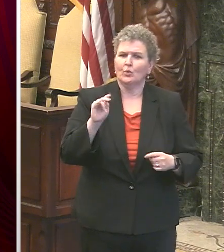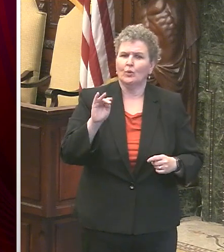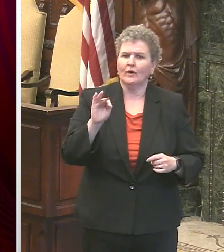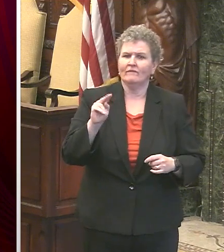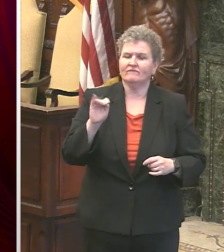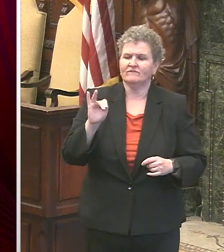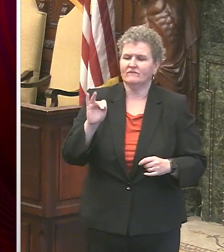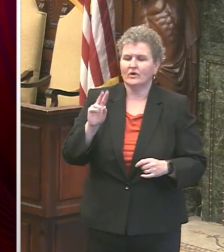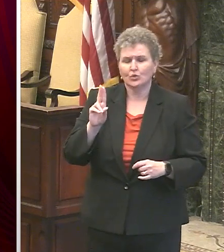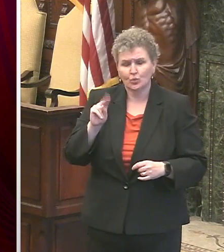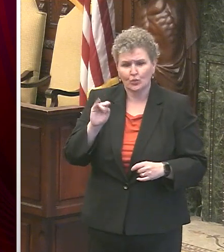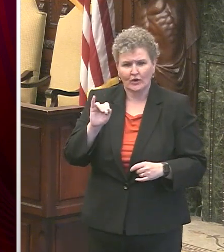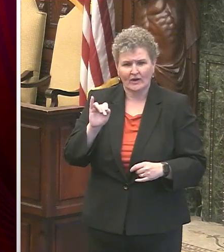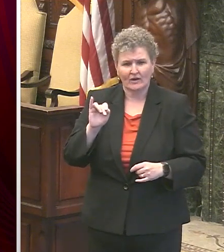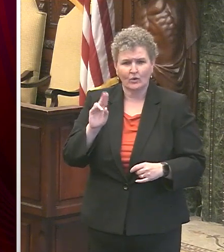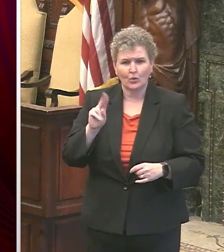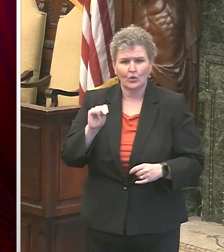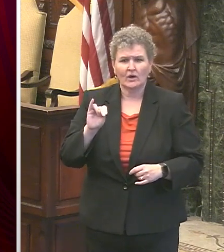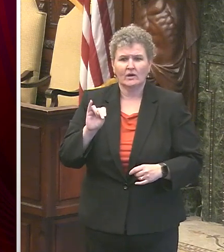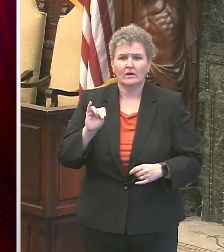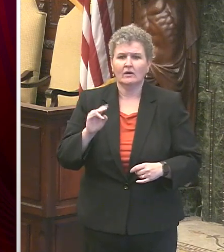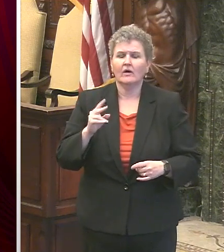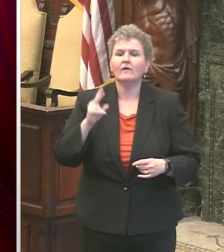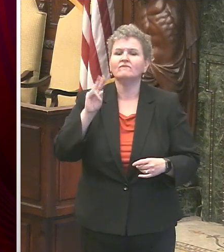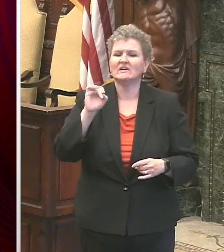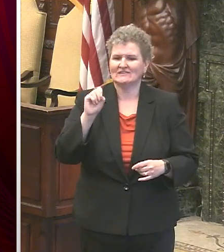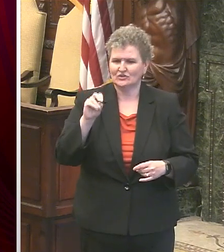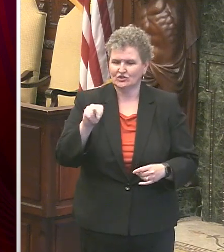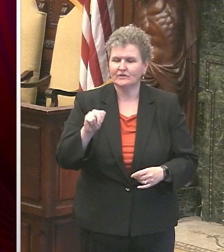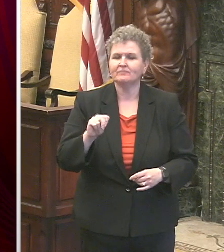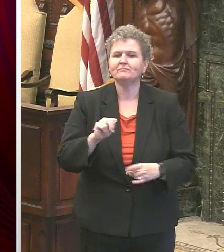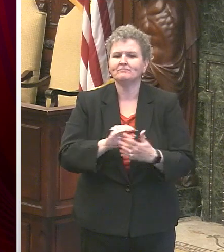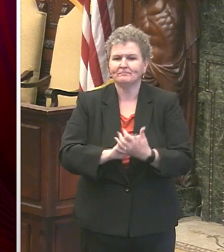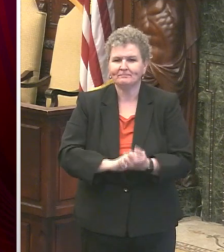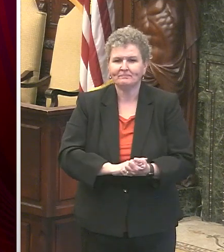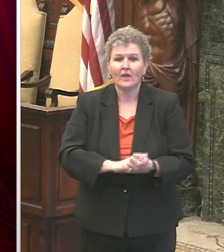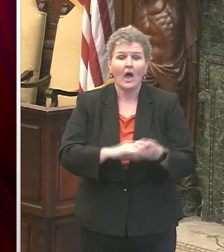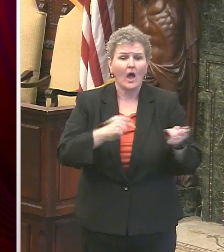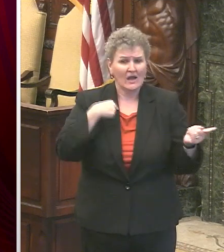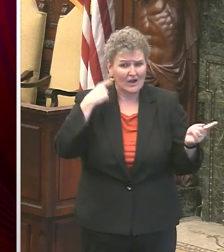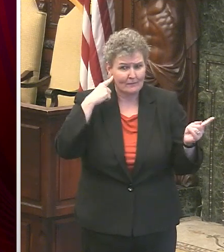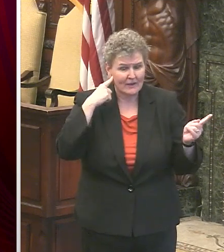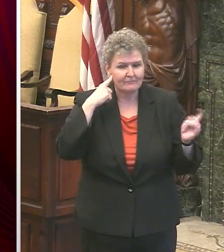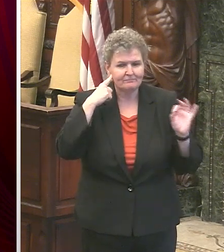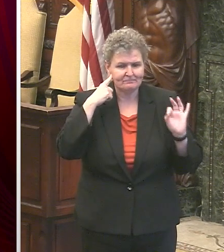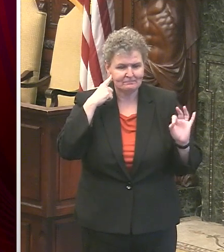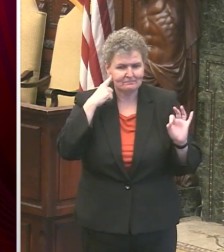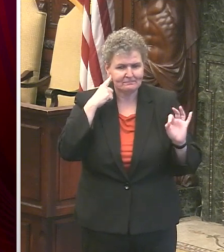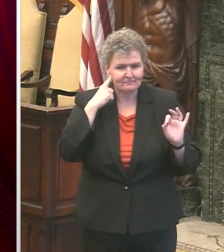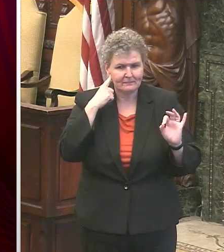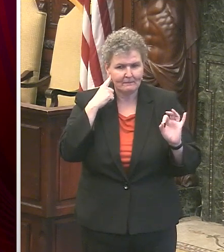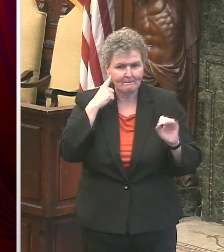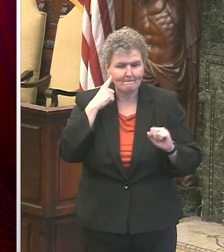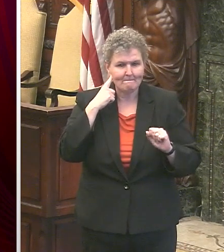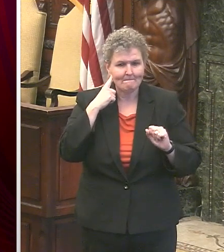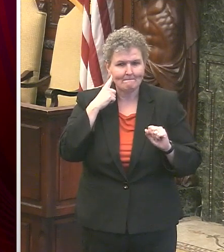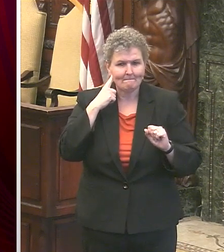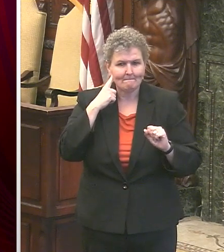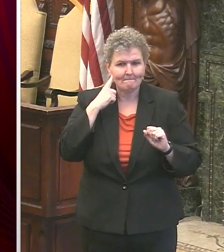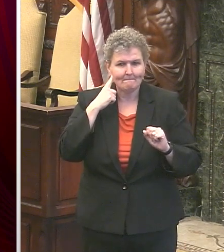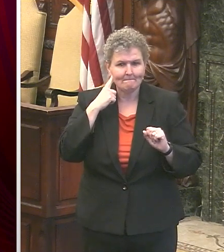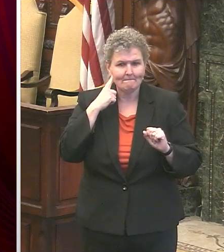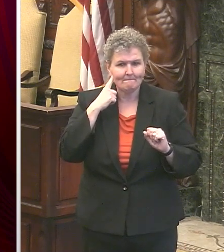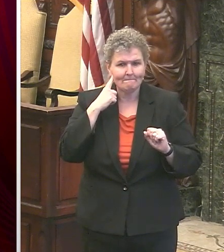Hello, good afternoon. Can you hear me? Yes. Yeah, okay. Thank you so much. My question going to be for the mayor. I don't